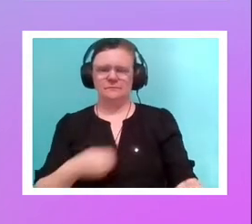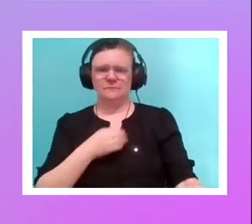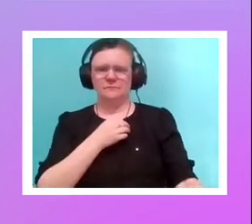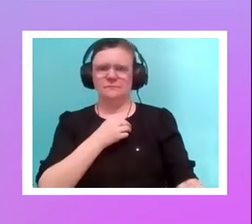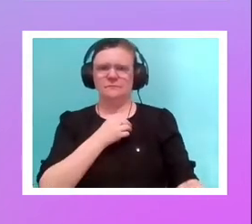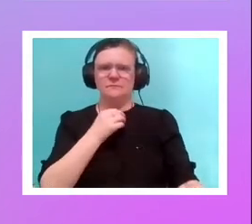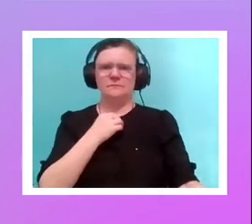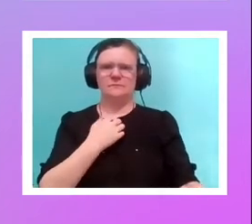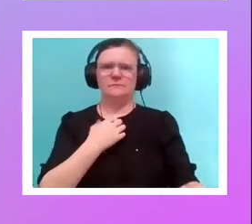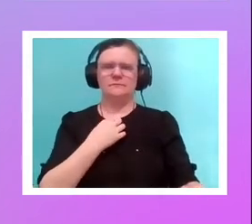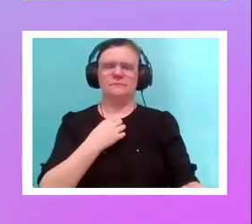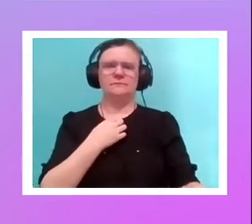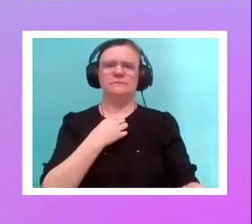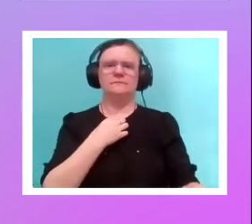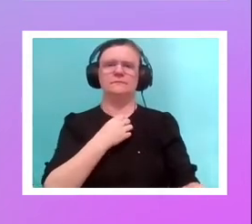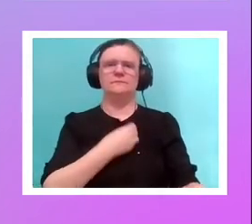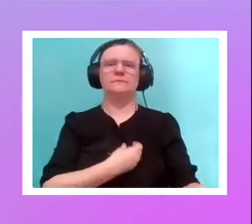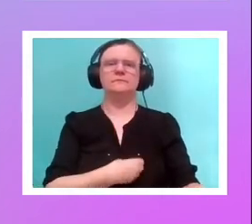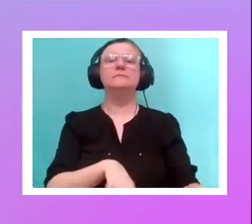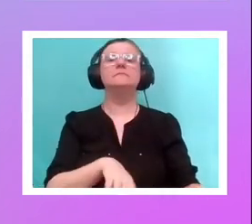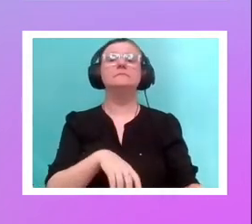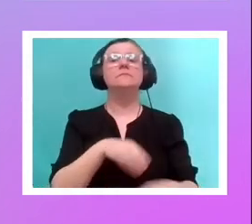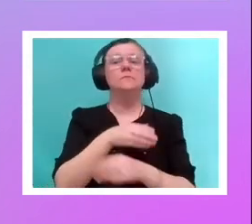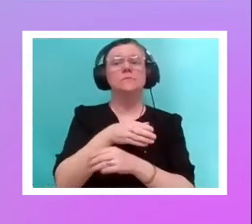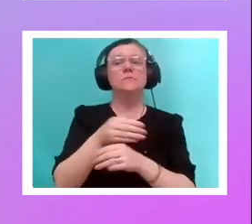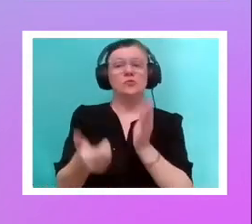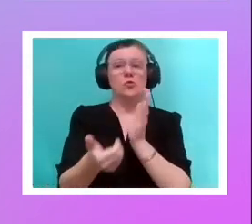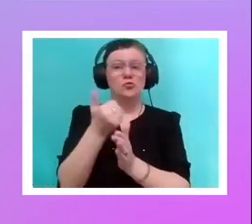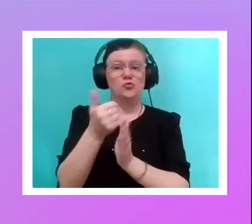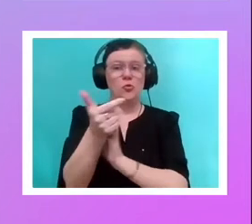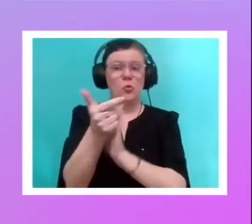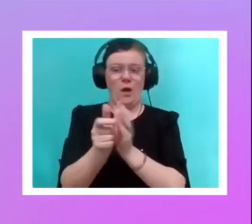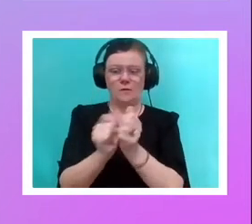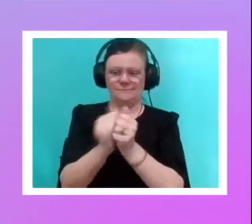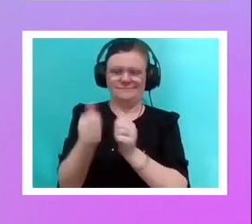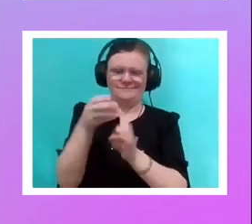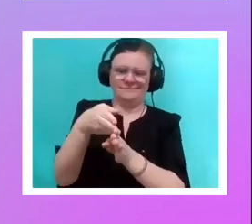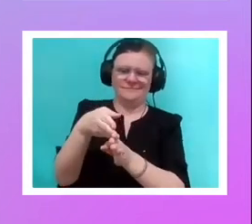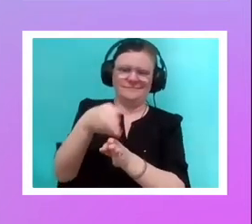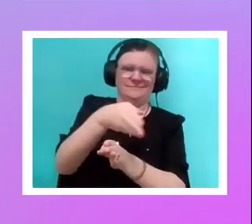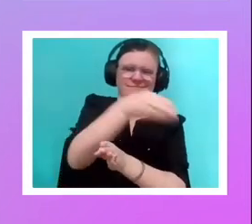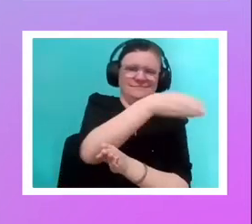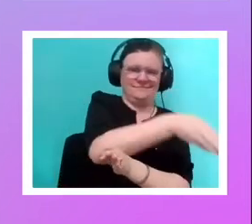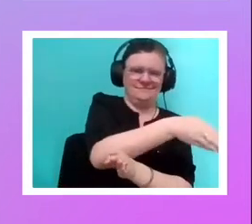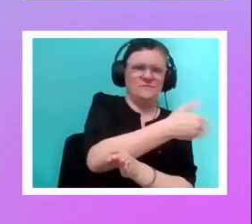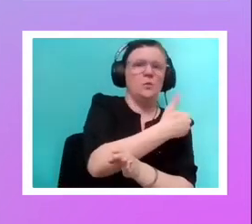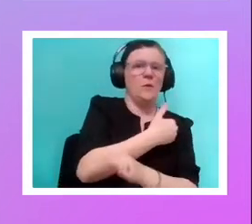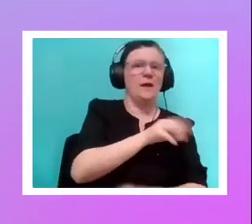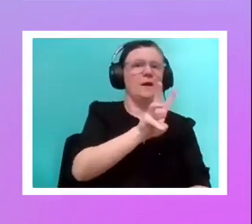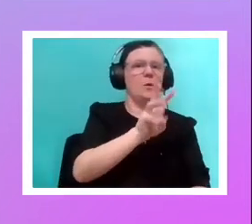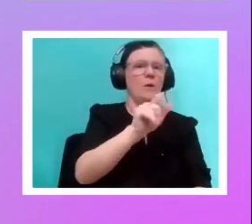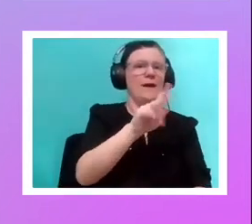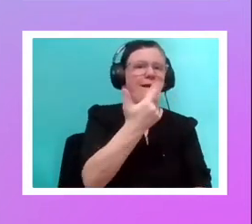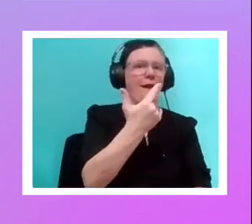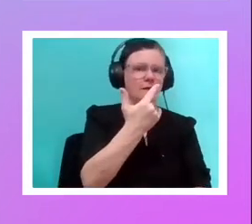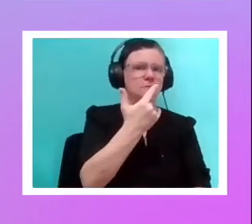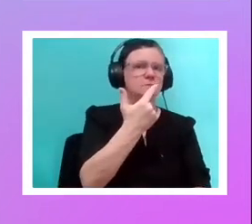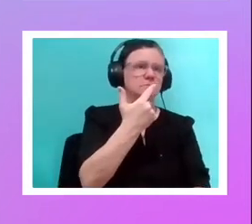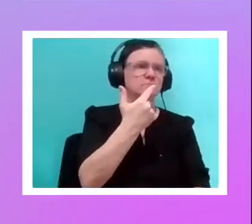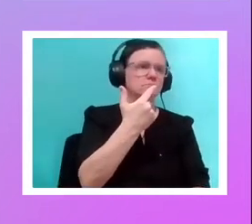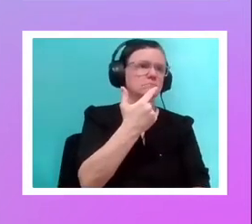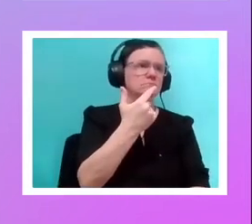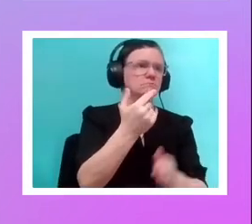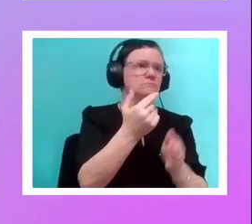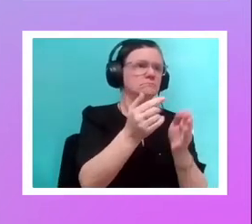Prior to the new regulations, we'd also created a guide to the Web Content Accessibility Guidelines. This was originally for